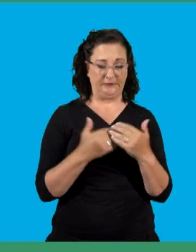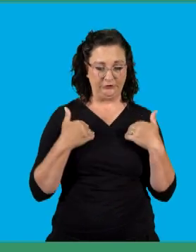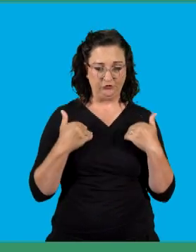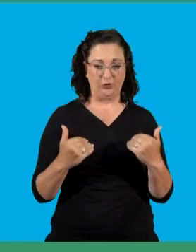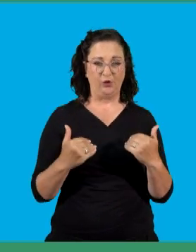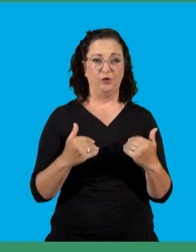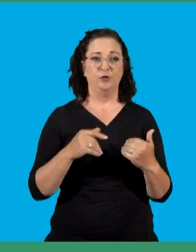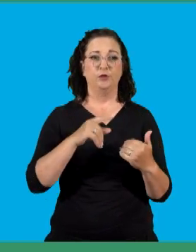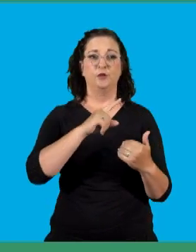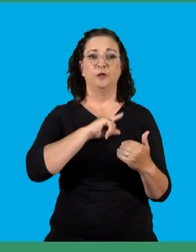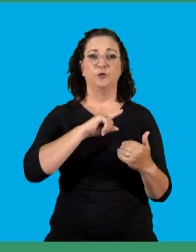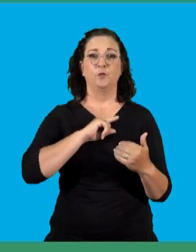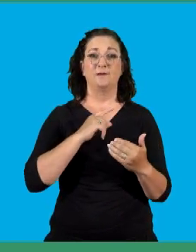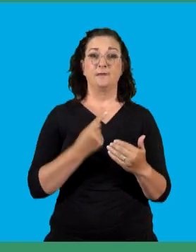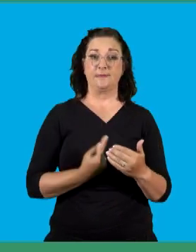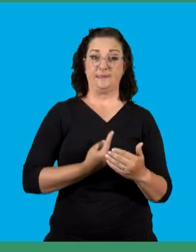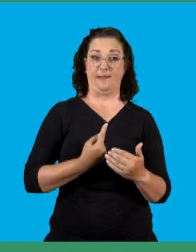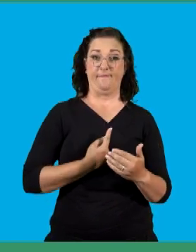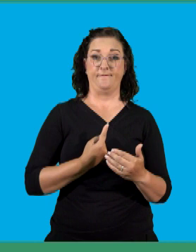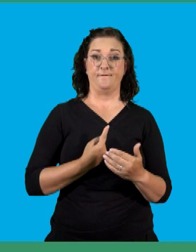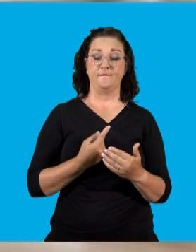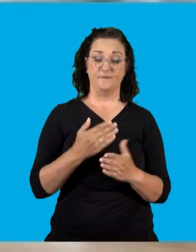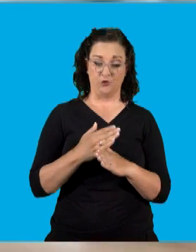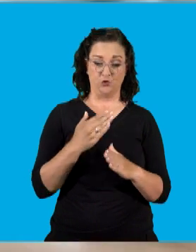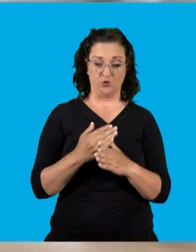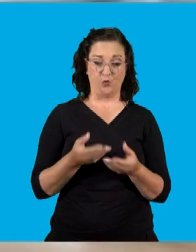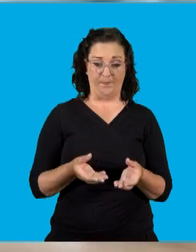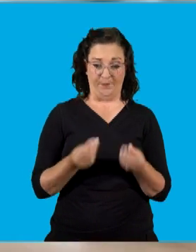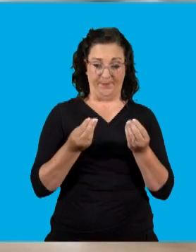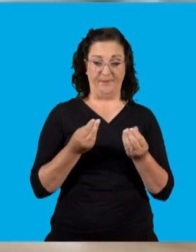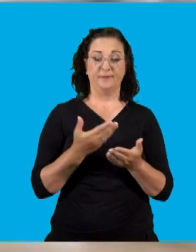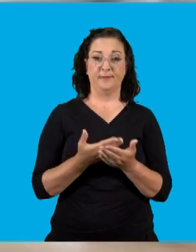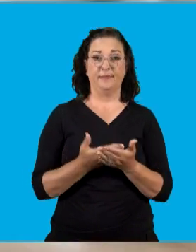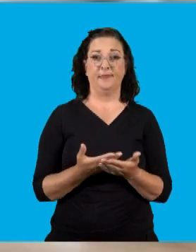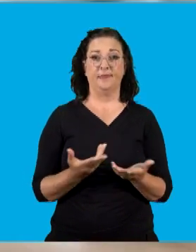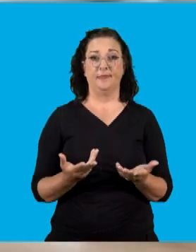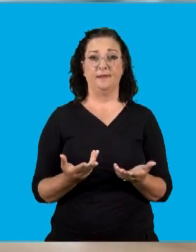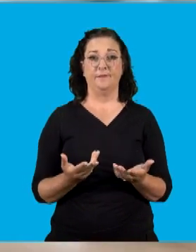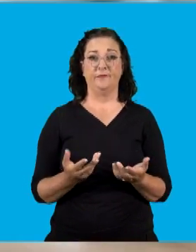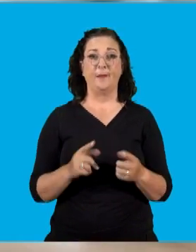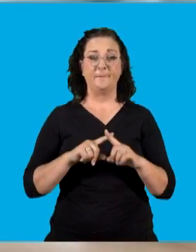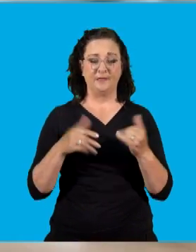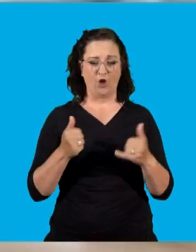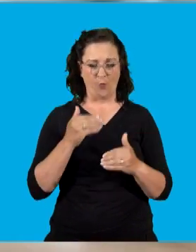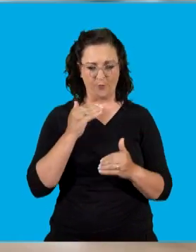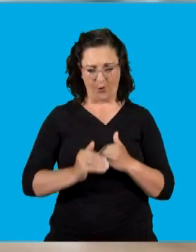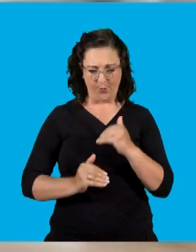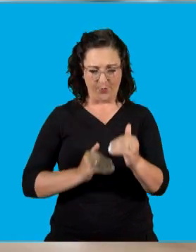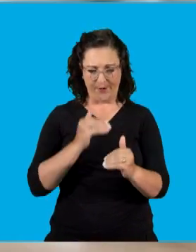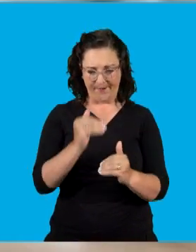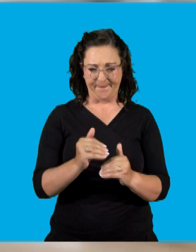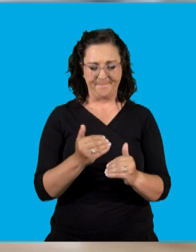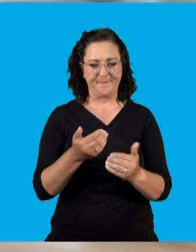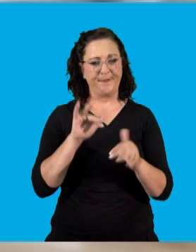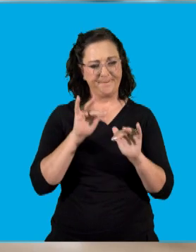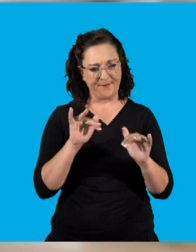self-employment. Another way of reducing unemployment is to ensure that the business create entrepreneurial programs whereby